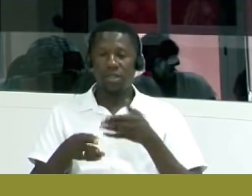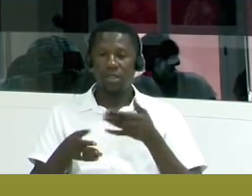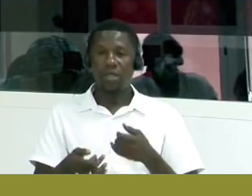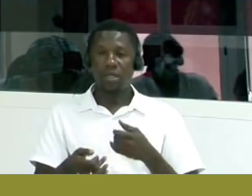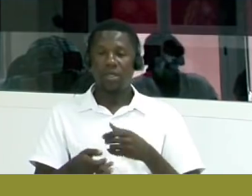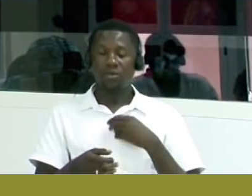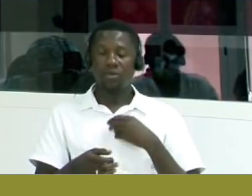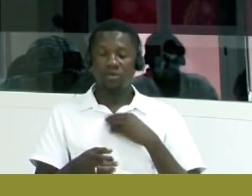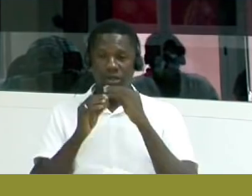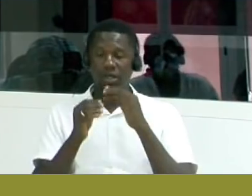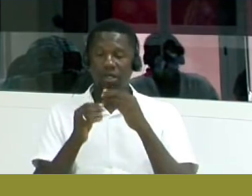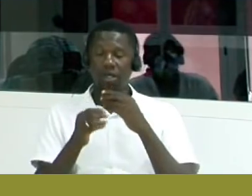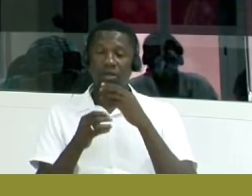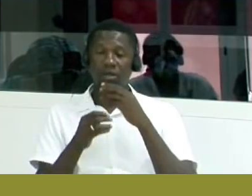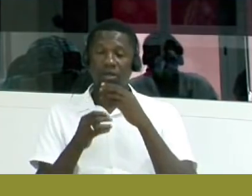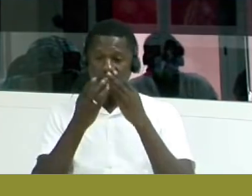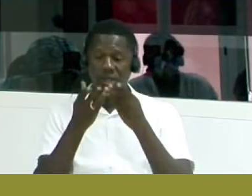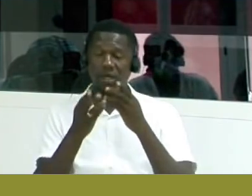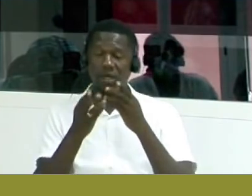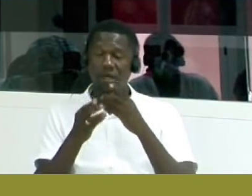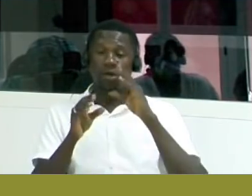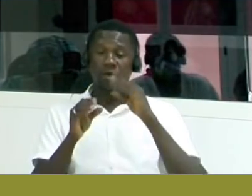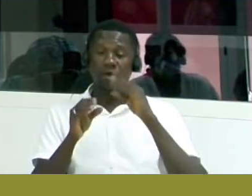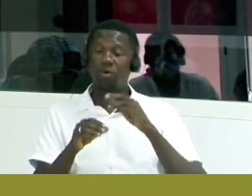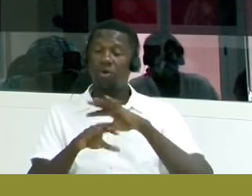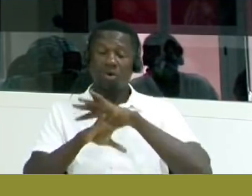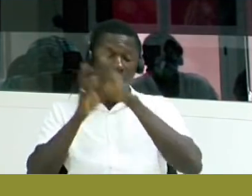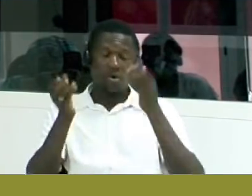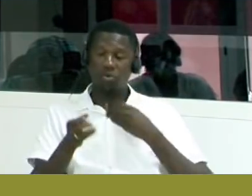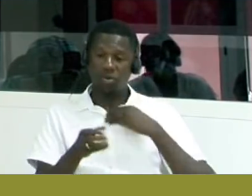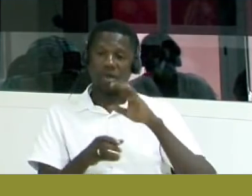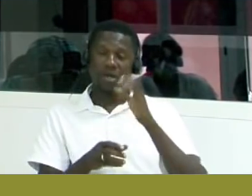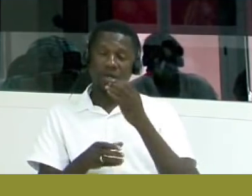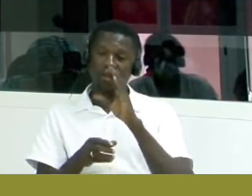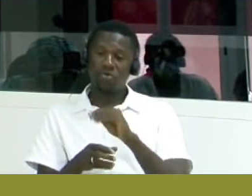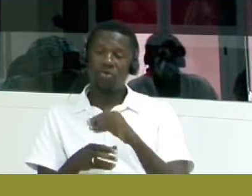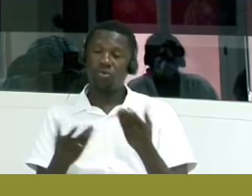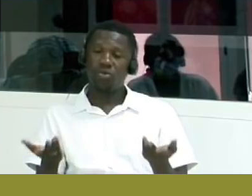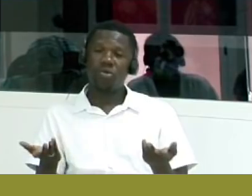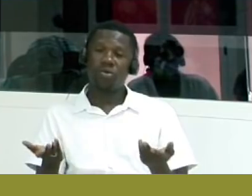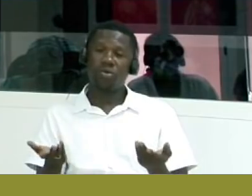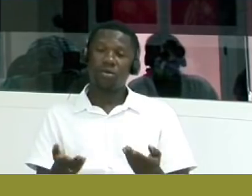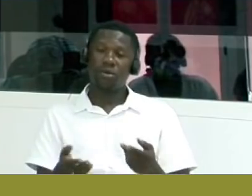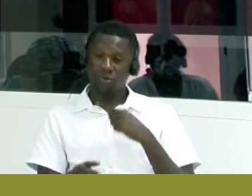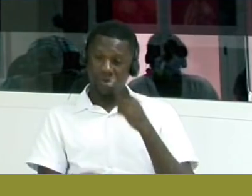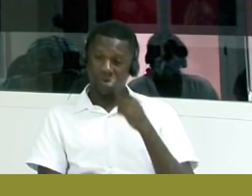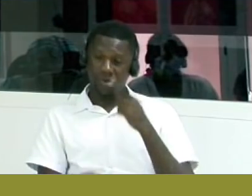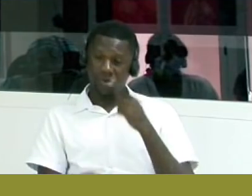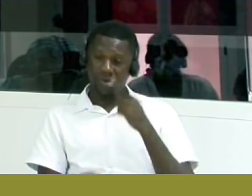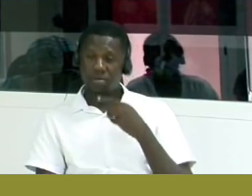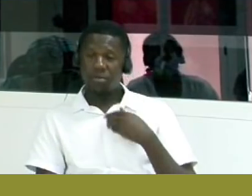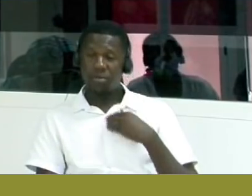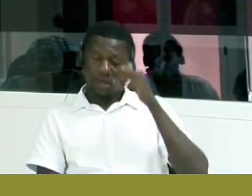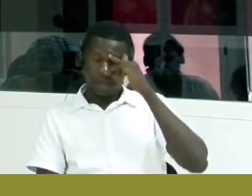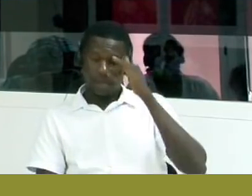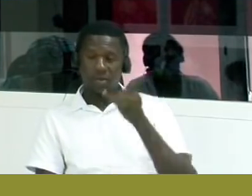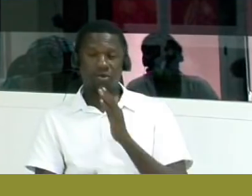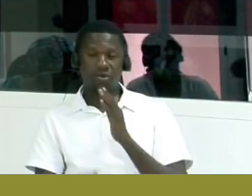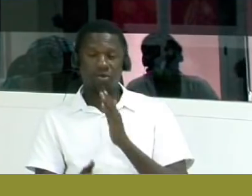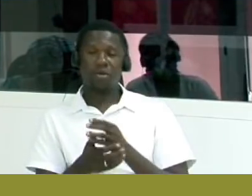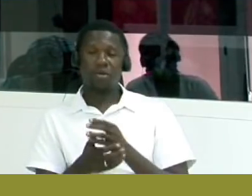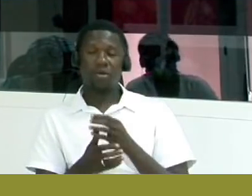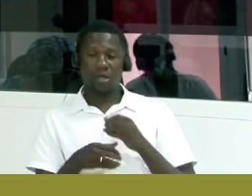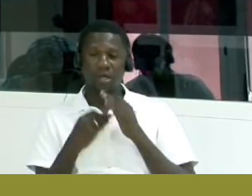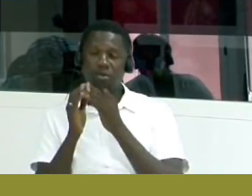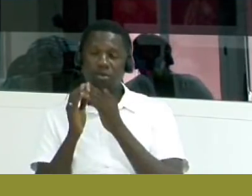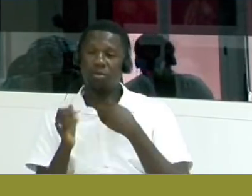I did all I could. Don't you think? Yes, I agree with you entirely, and I told my deputy when